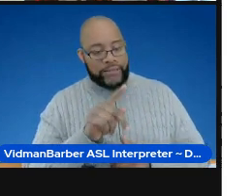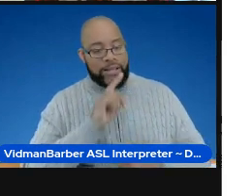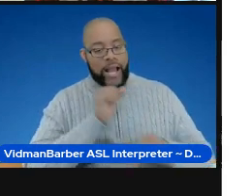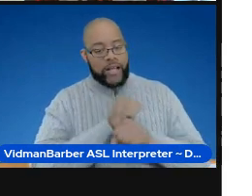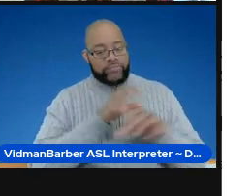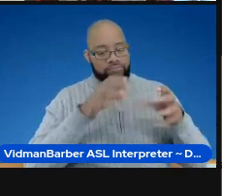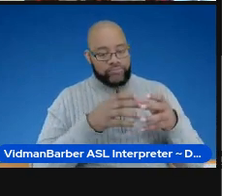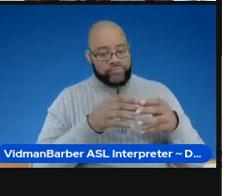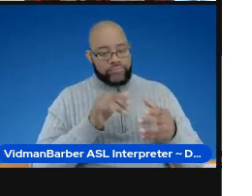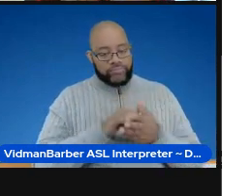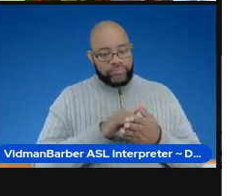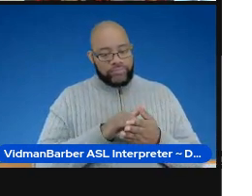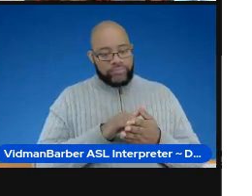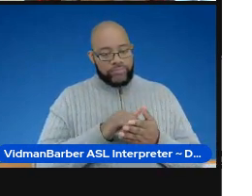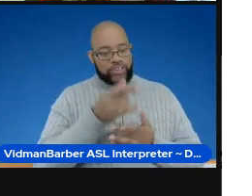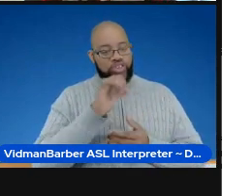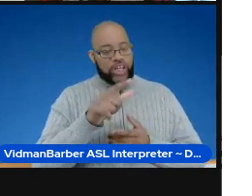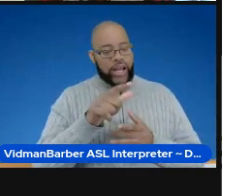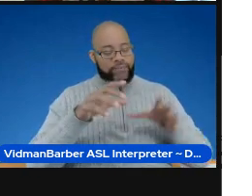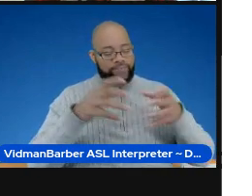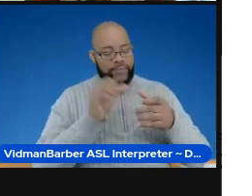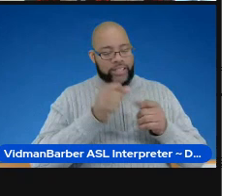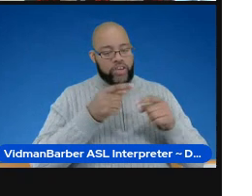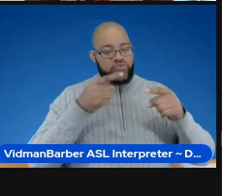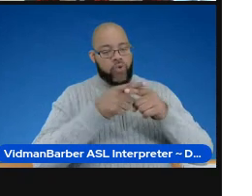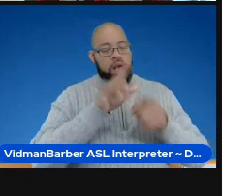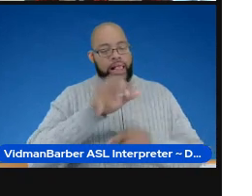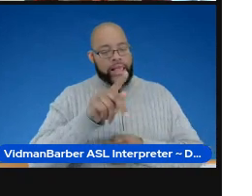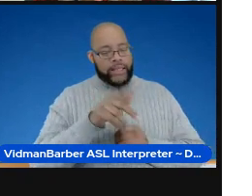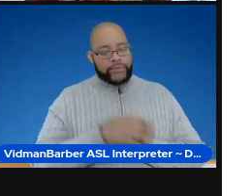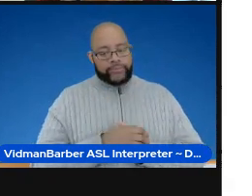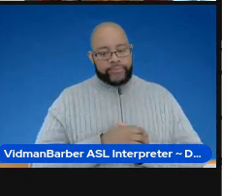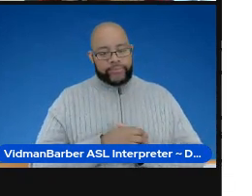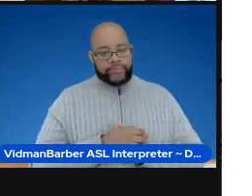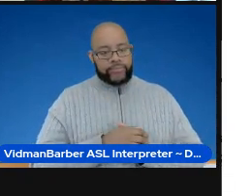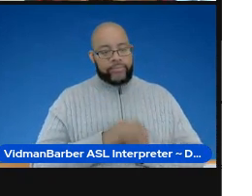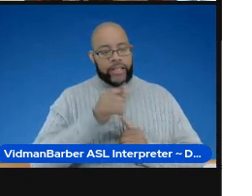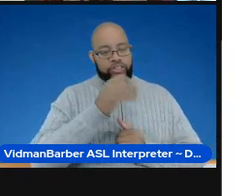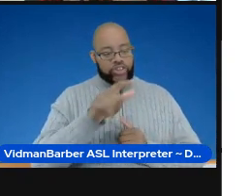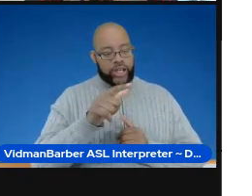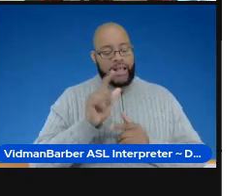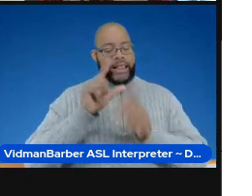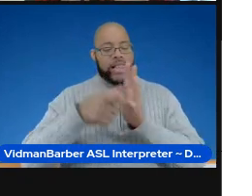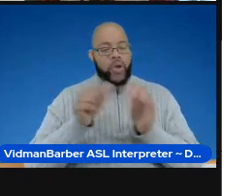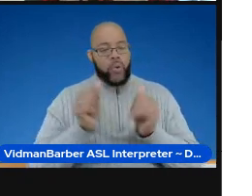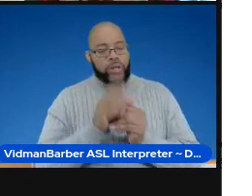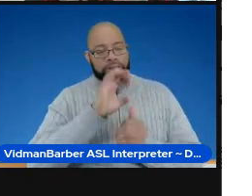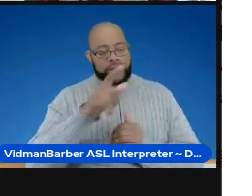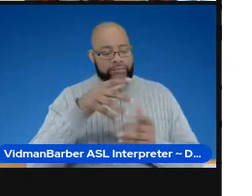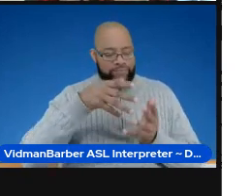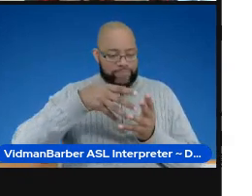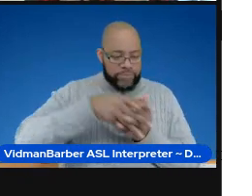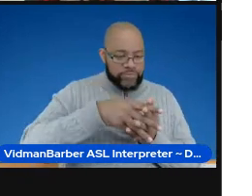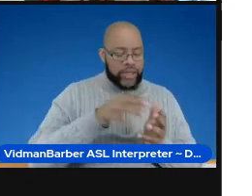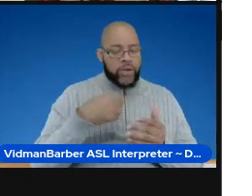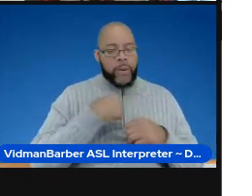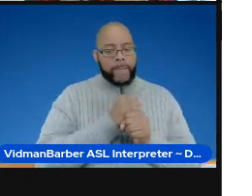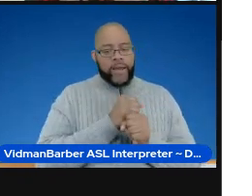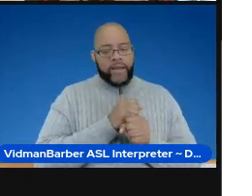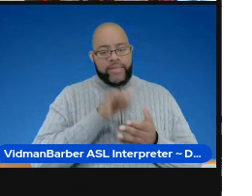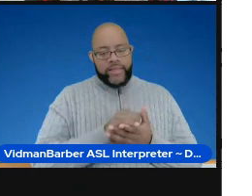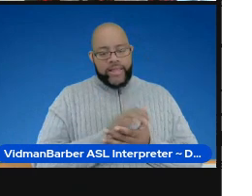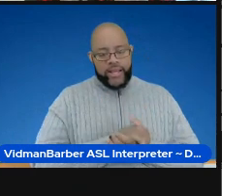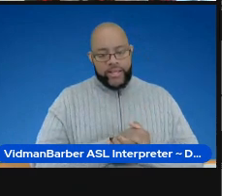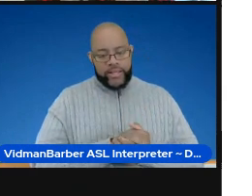of a methacrylated gelatin, so that allows us to cross-link the gelatin later with the cells embedded. And we create these kind